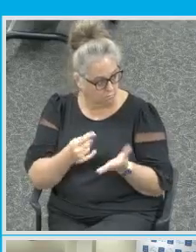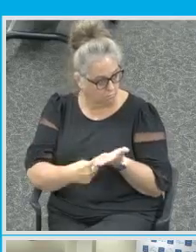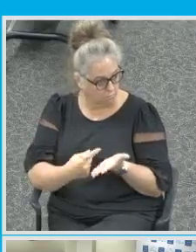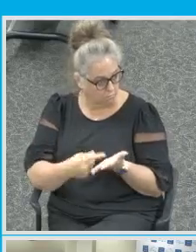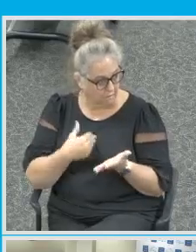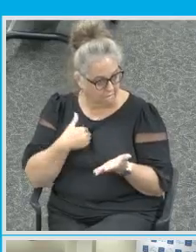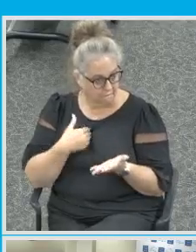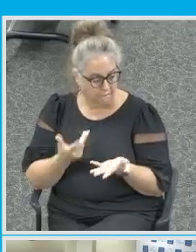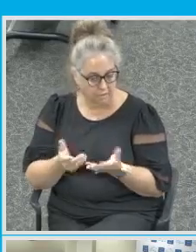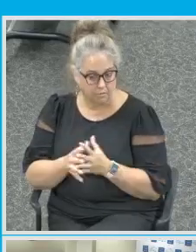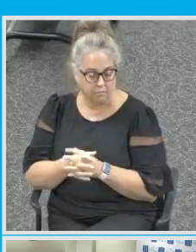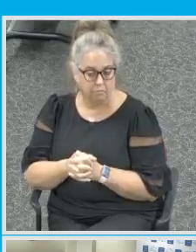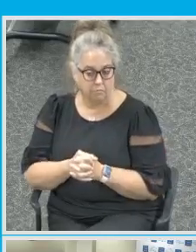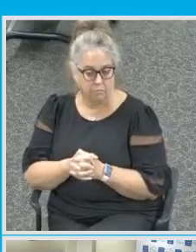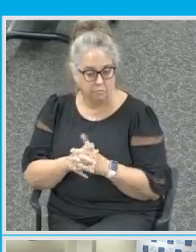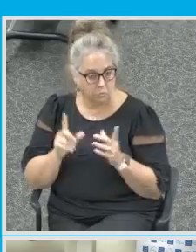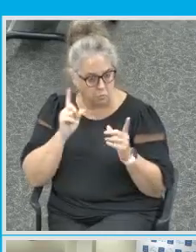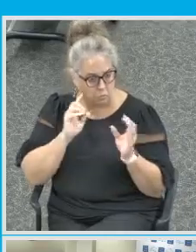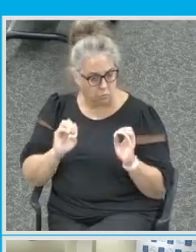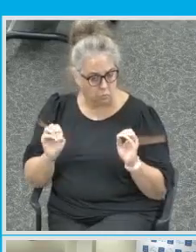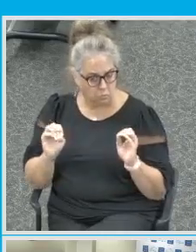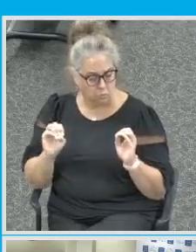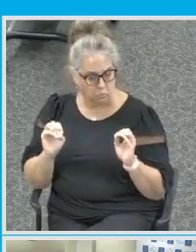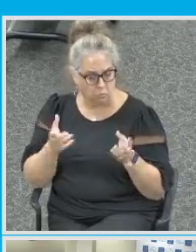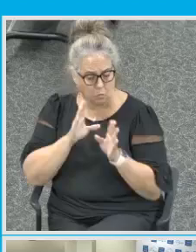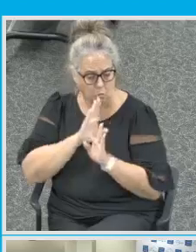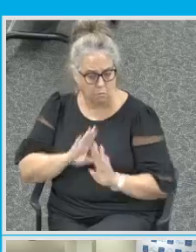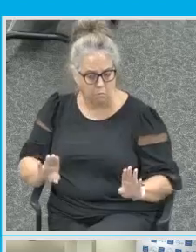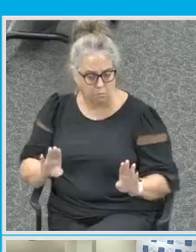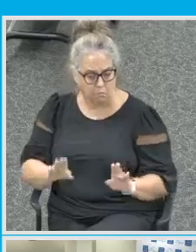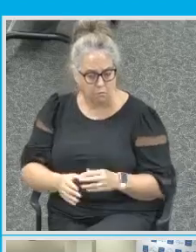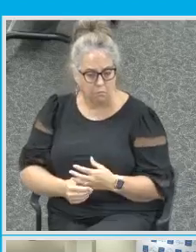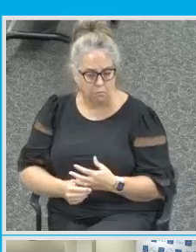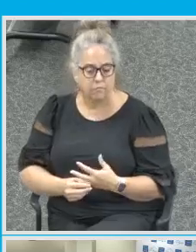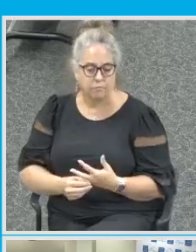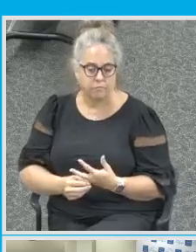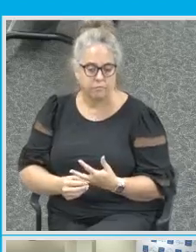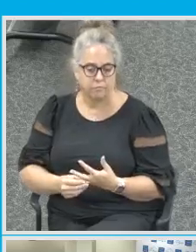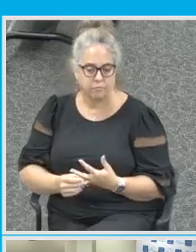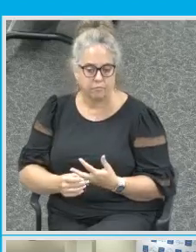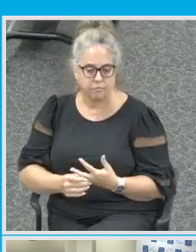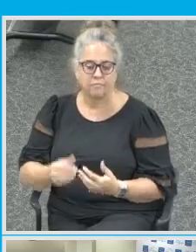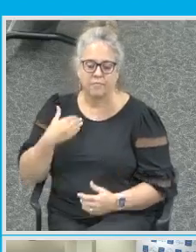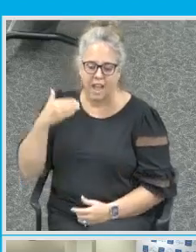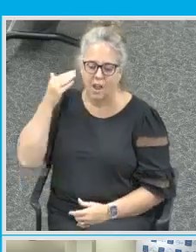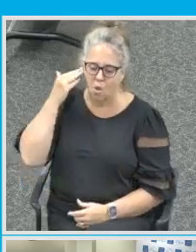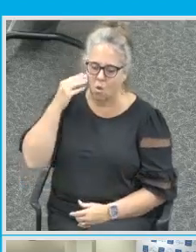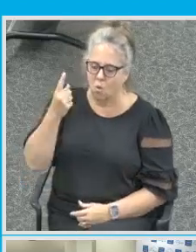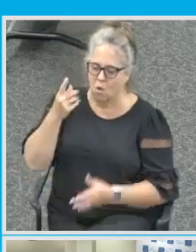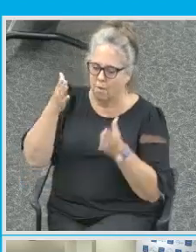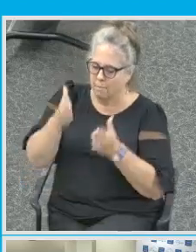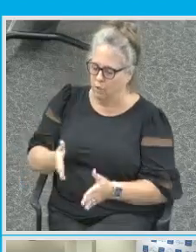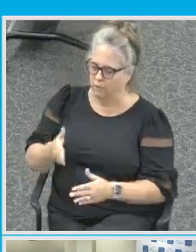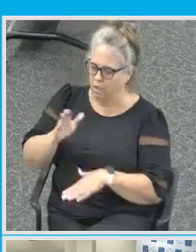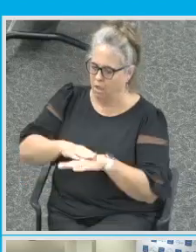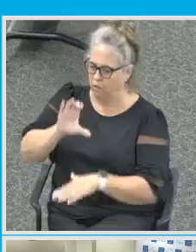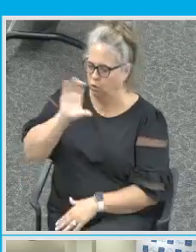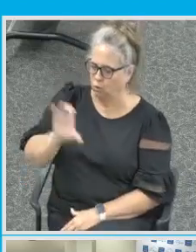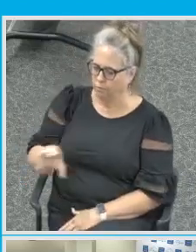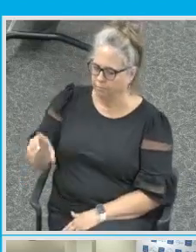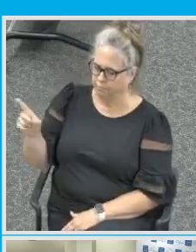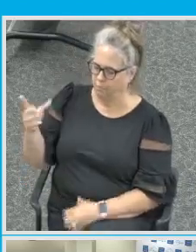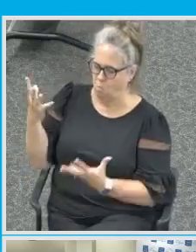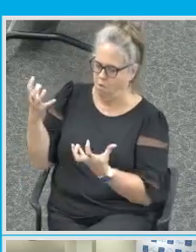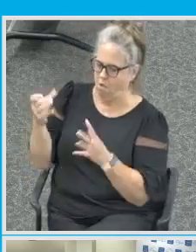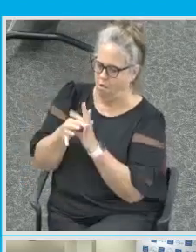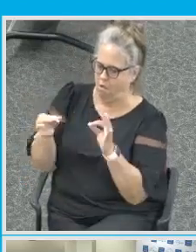Seeing none. I do know that we have one person online who has requested to make public comments, so we'll see if we